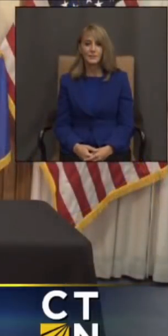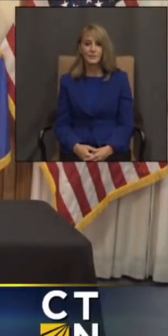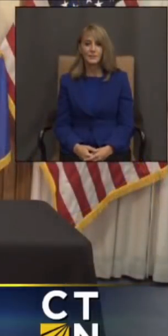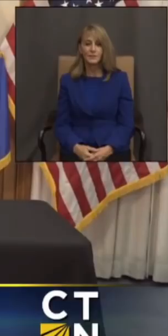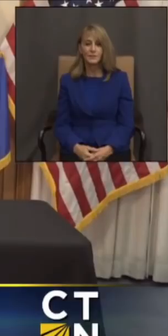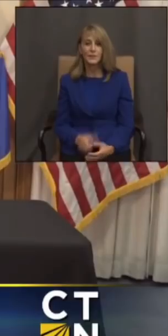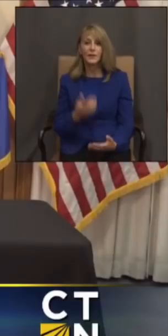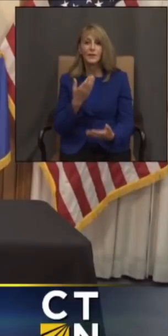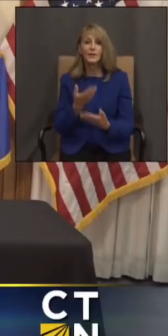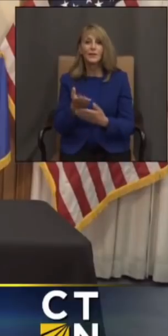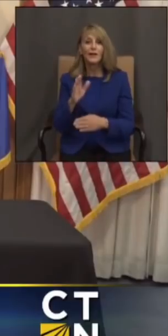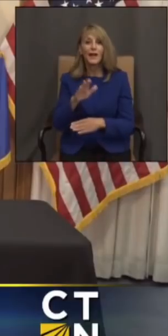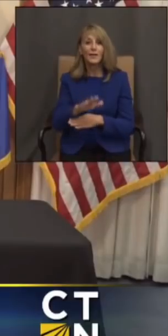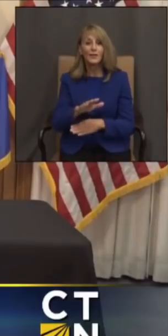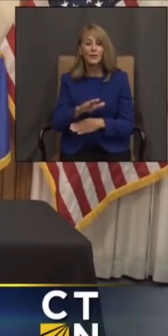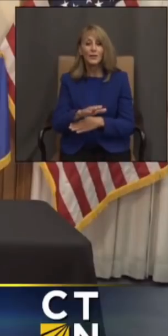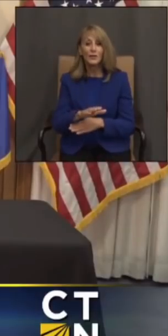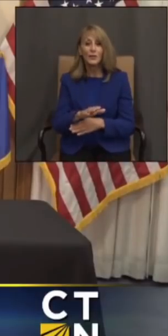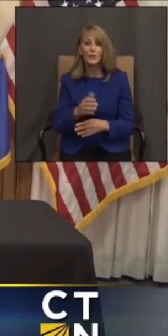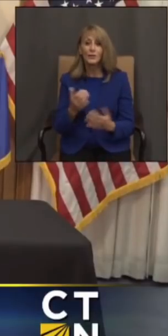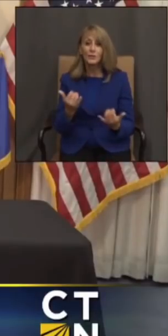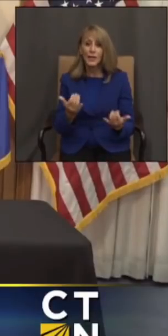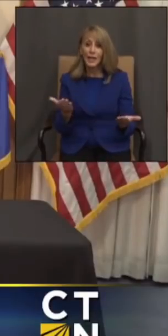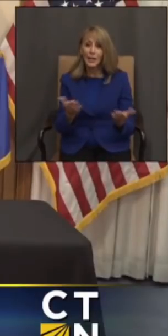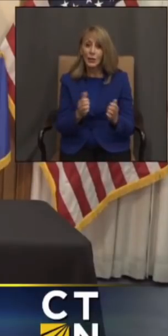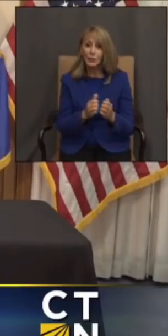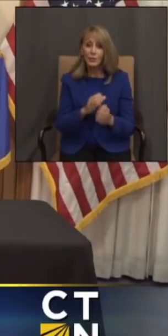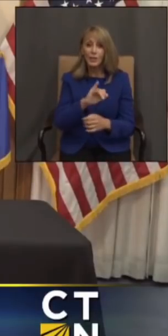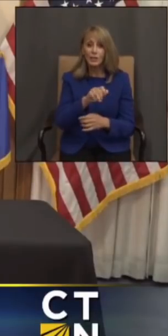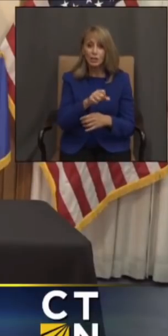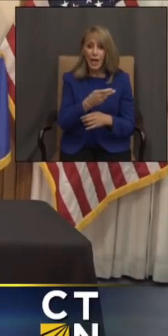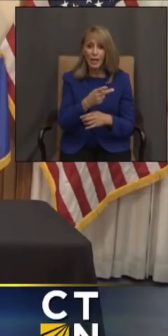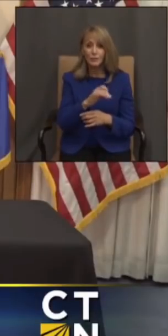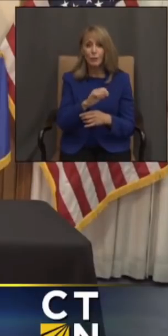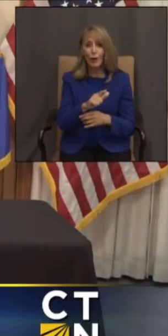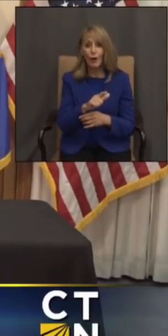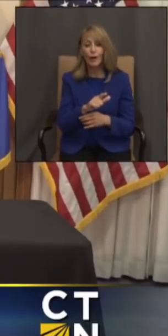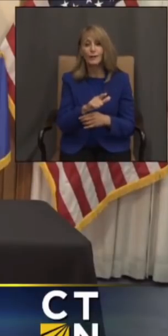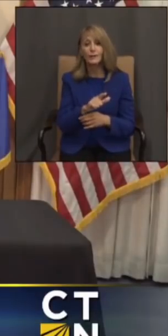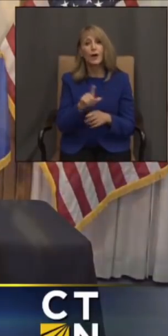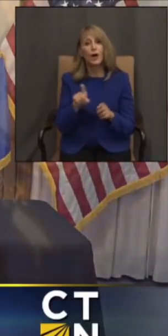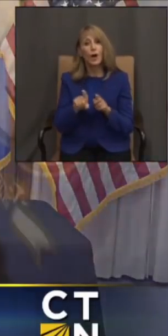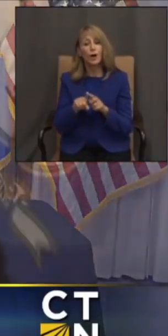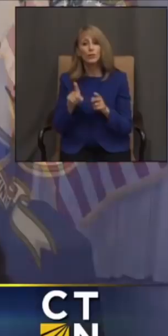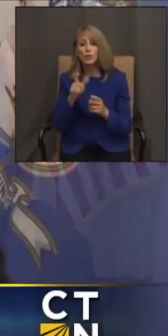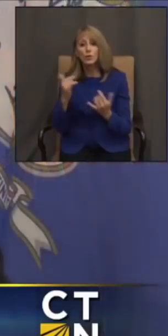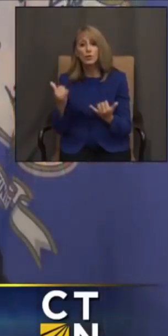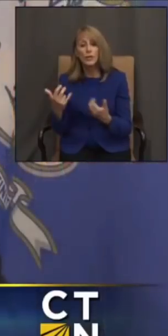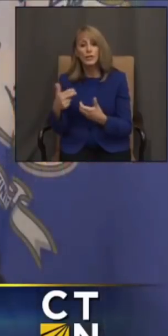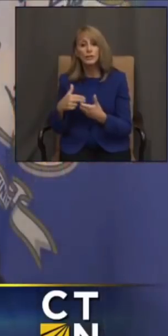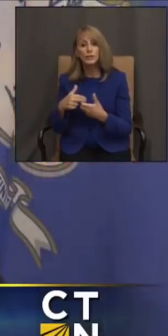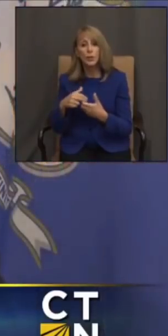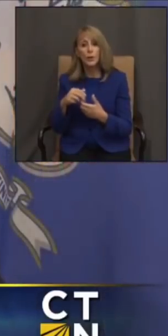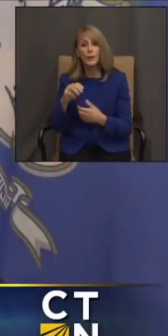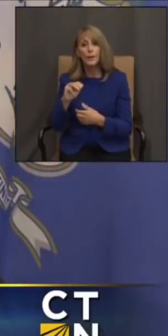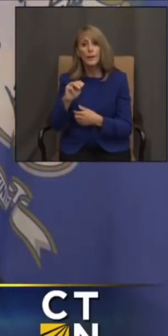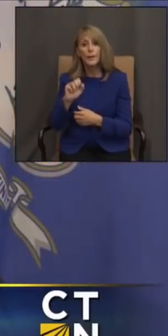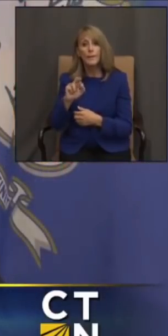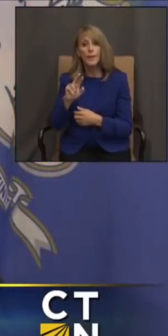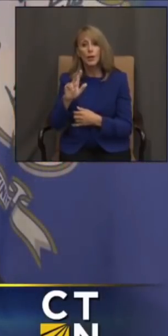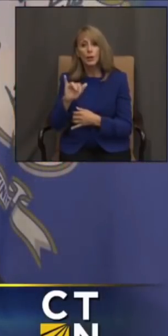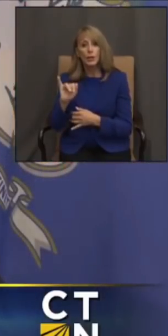Good afternoon, everybody. Here with Josh and Paul, of course, and also joined by Miriam Delphin-Brittman and